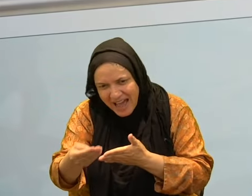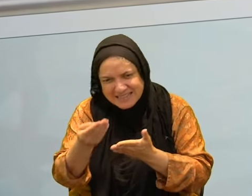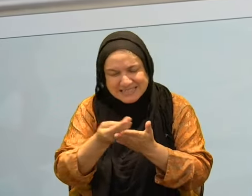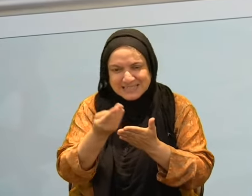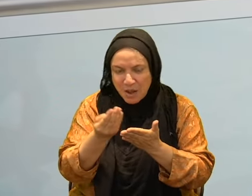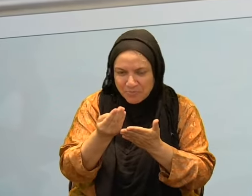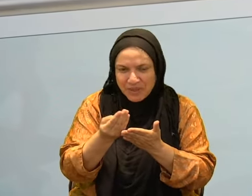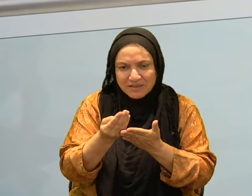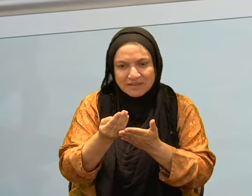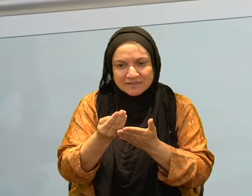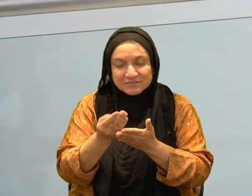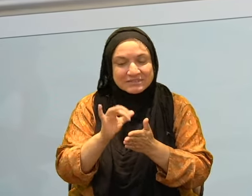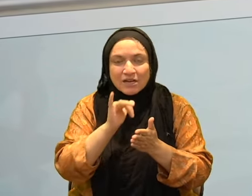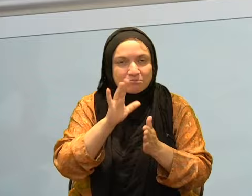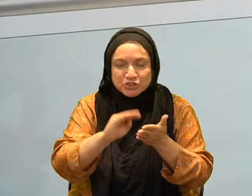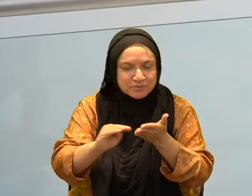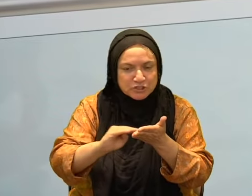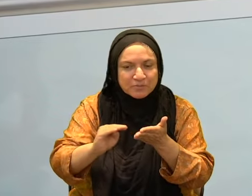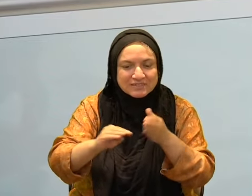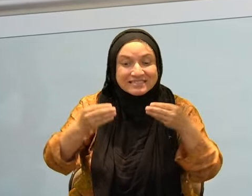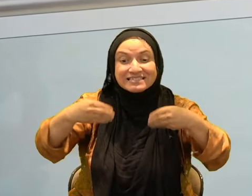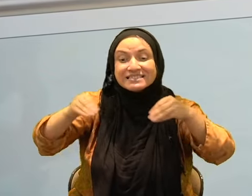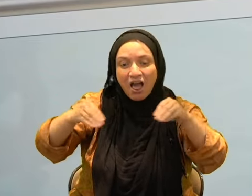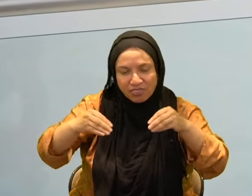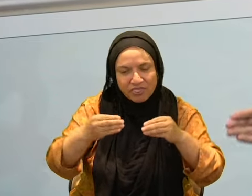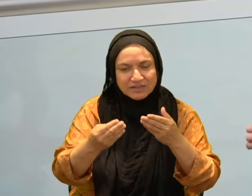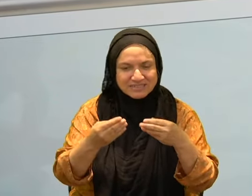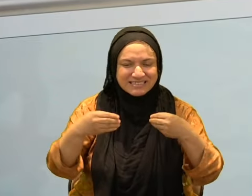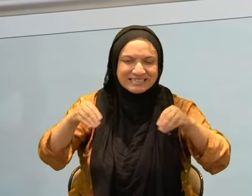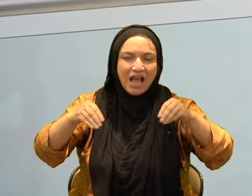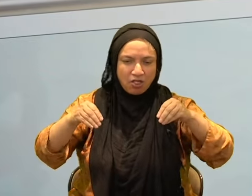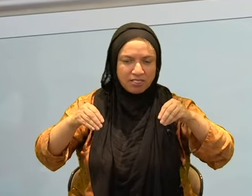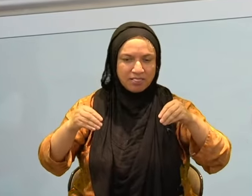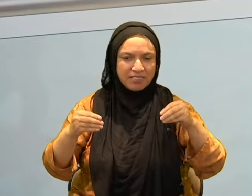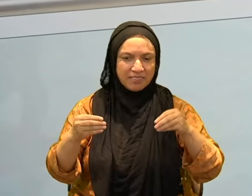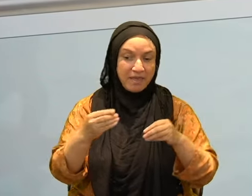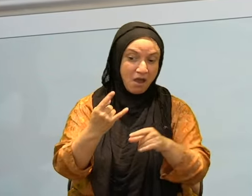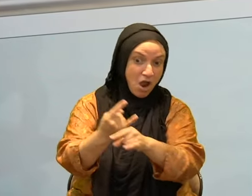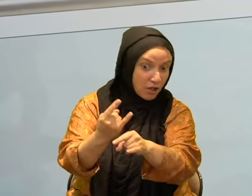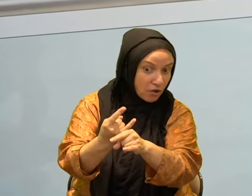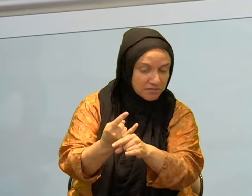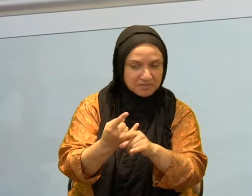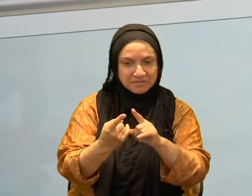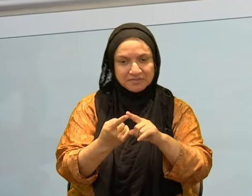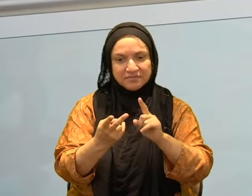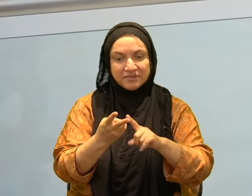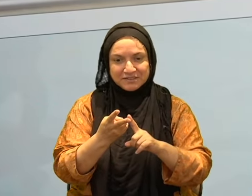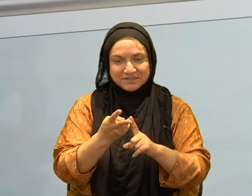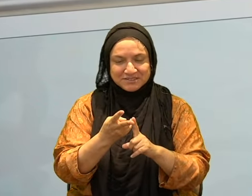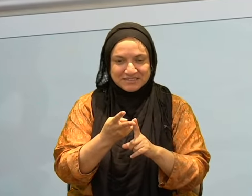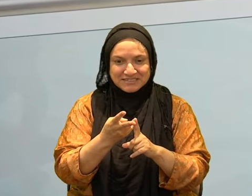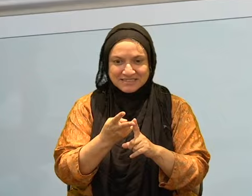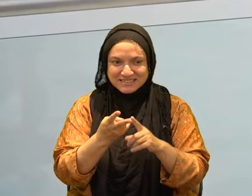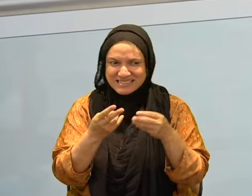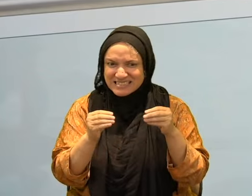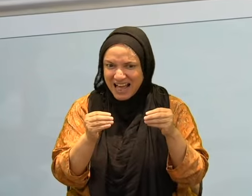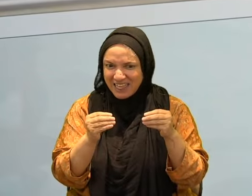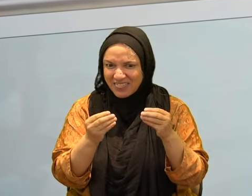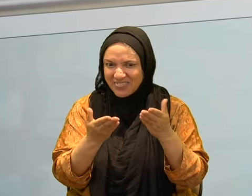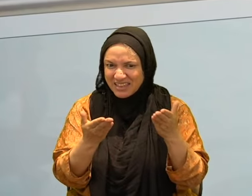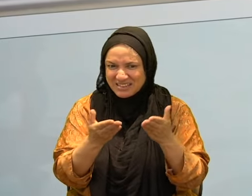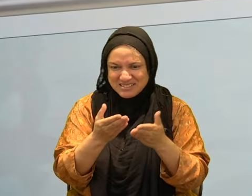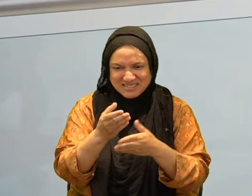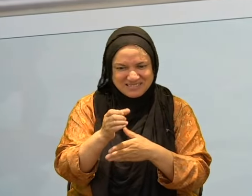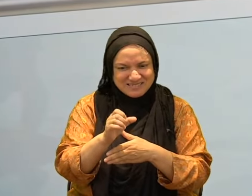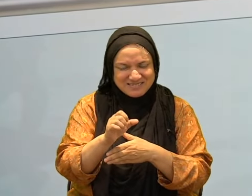to watch once you've already normalized watching certain things? Because PG-13 looks very different 13 years ago. Once you get